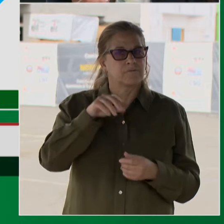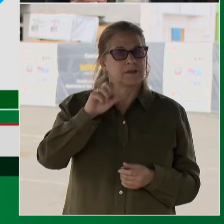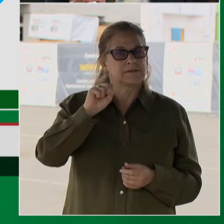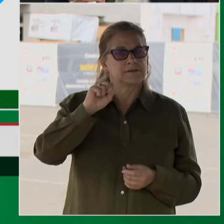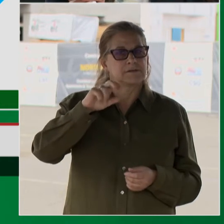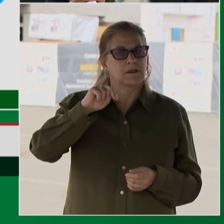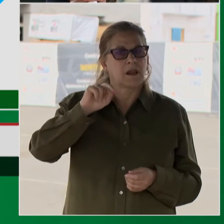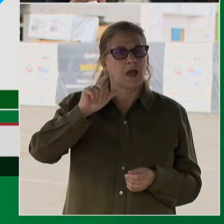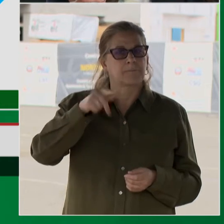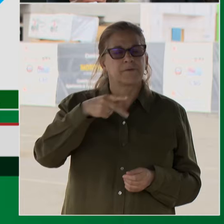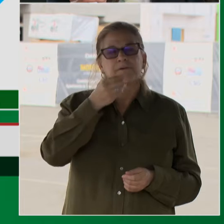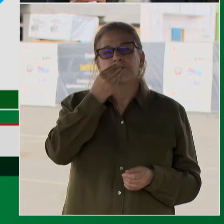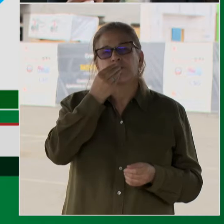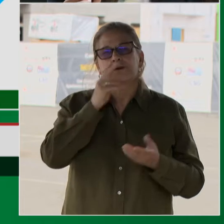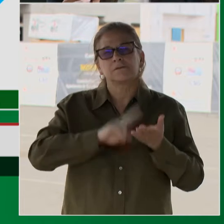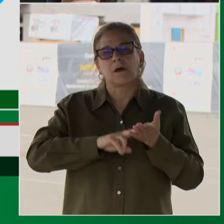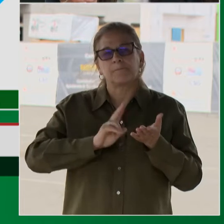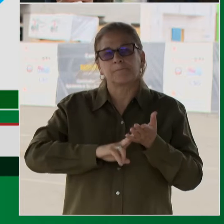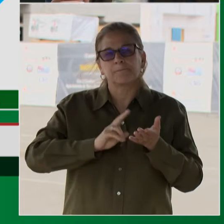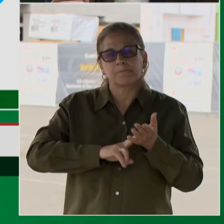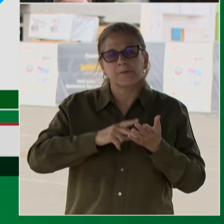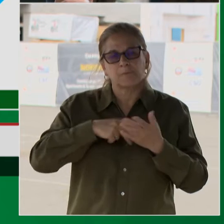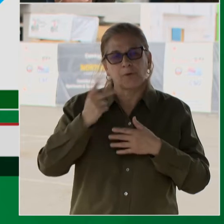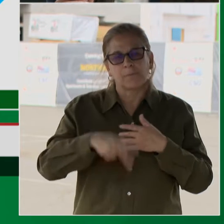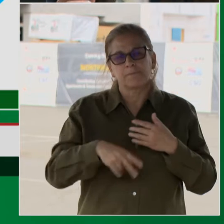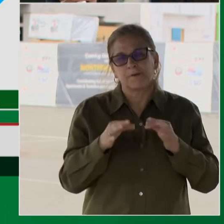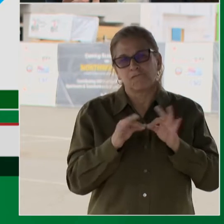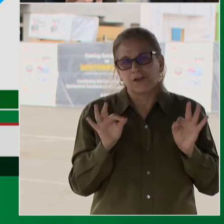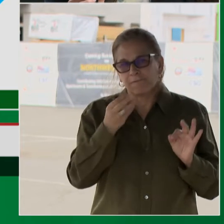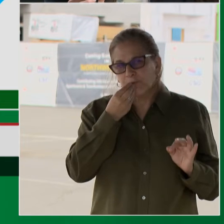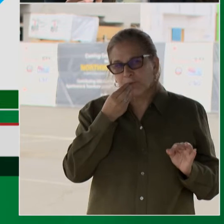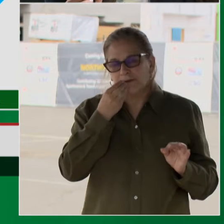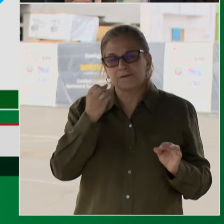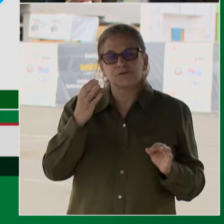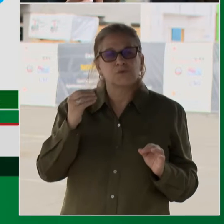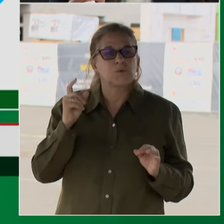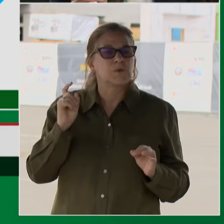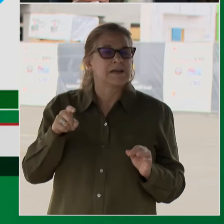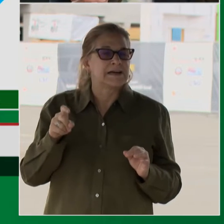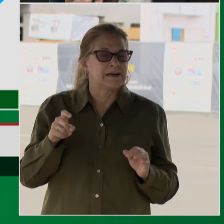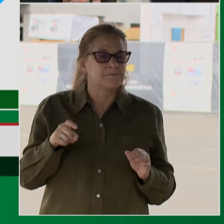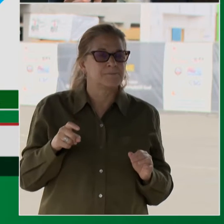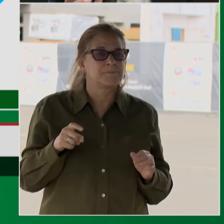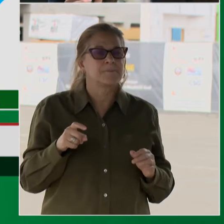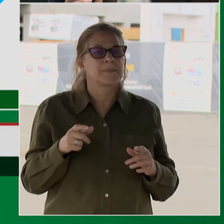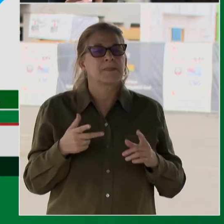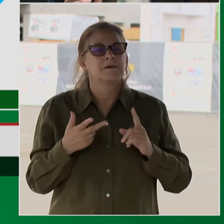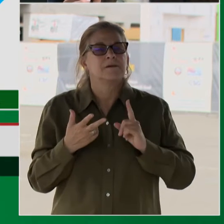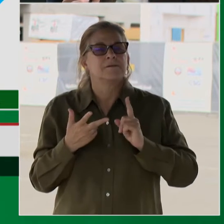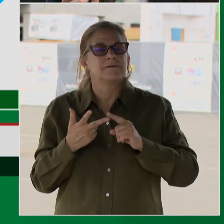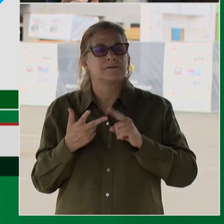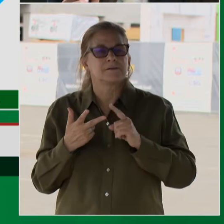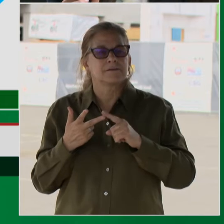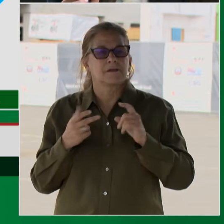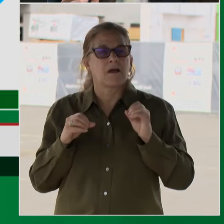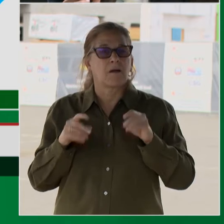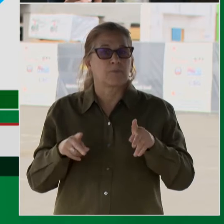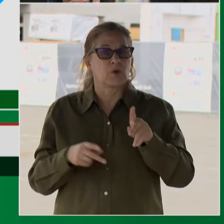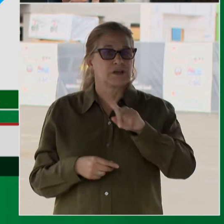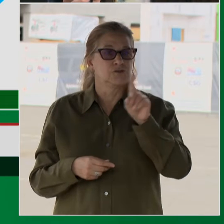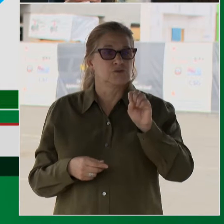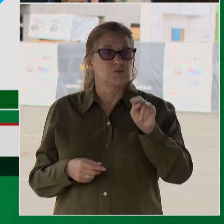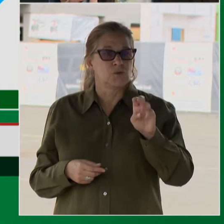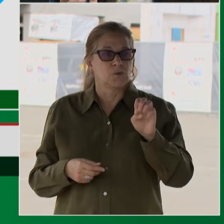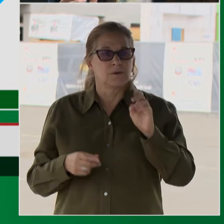option is places that are designated as opportunity zones, which by definition have poverty